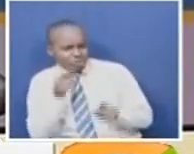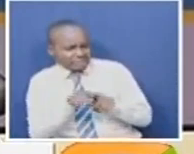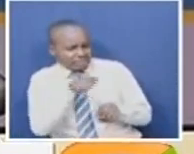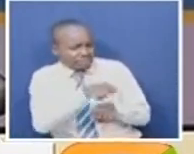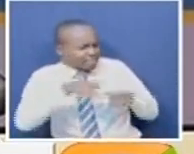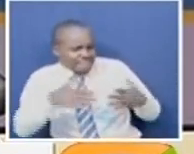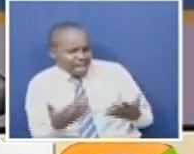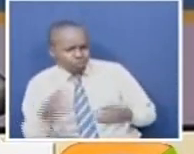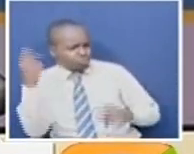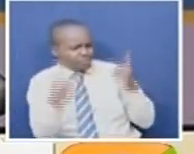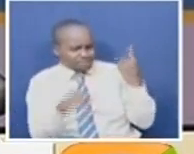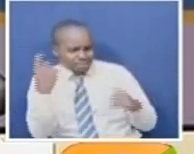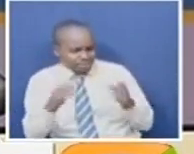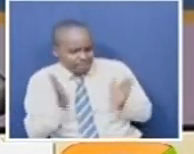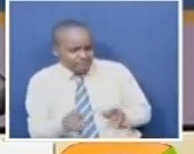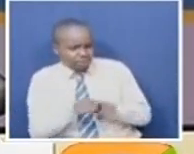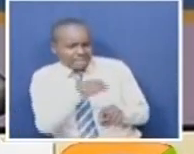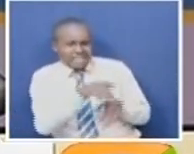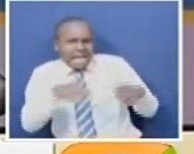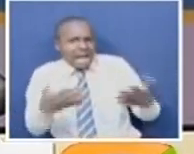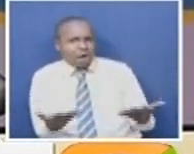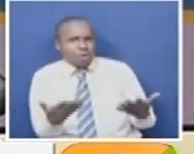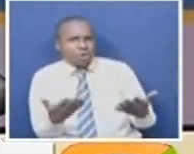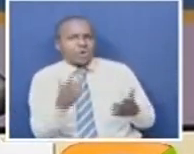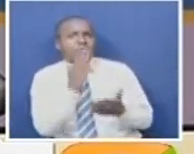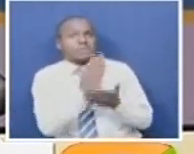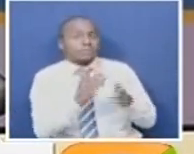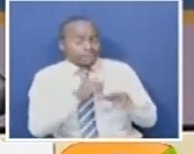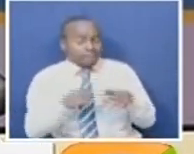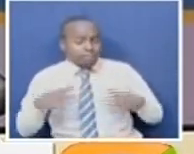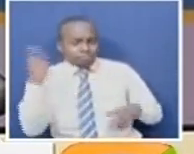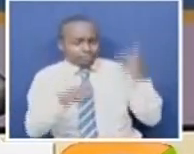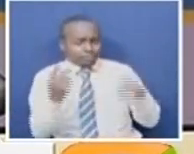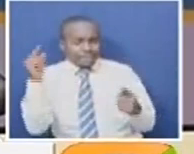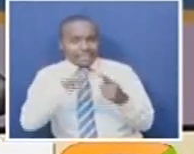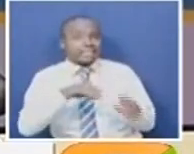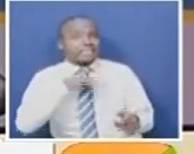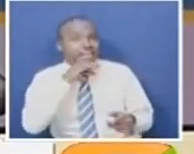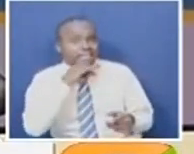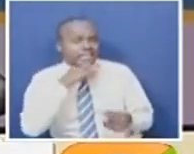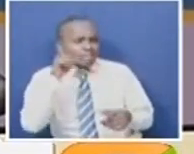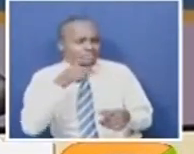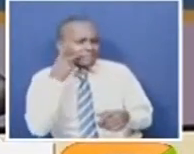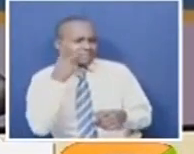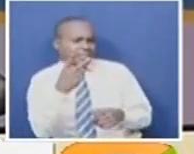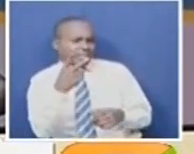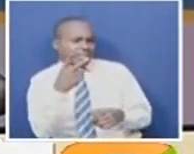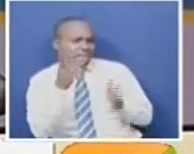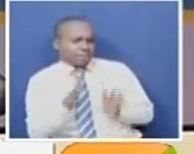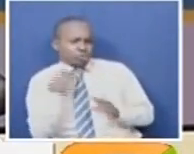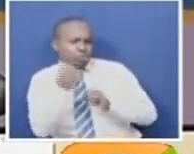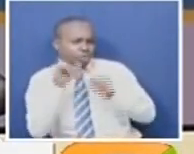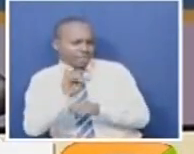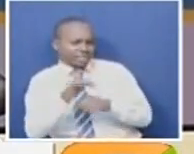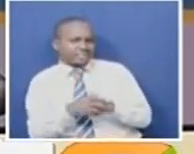or beat someone to this point? You know, sometimes you get people being beat to death, and then you have to see the perpetrator and be like, it's